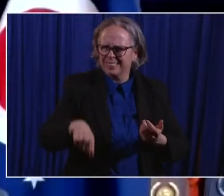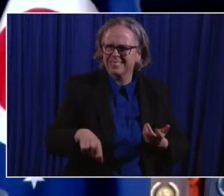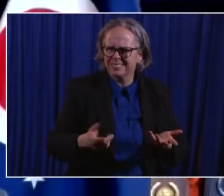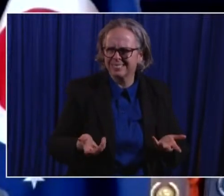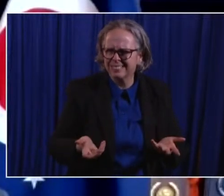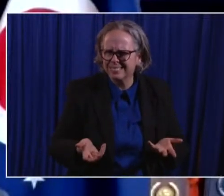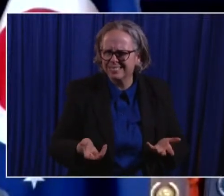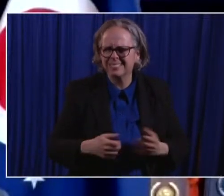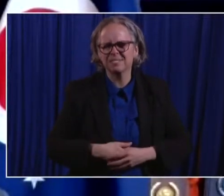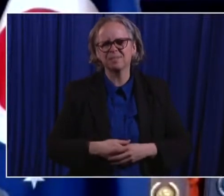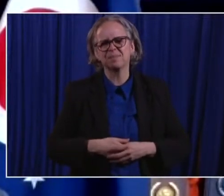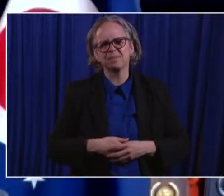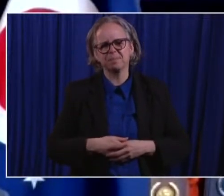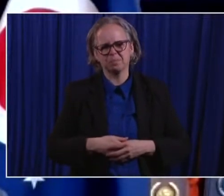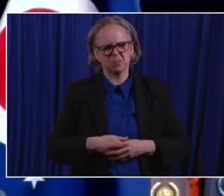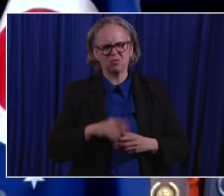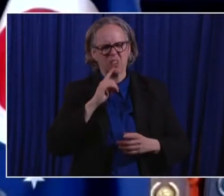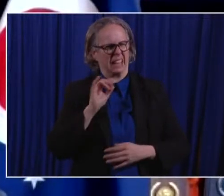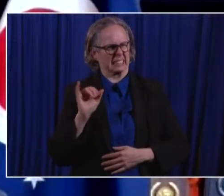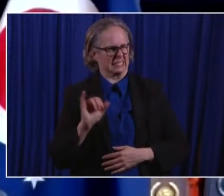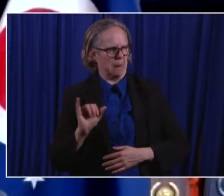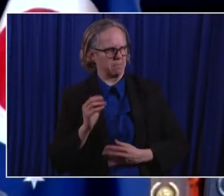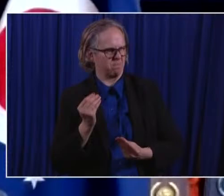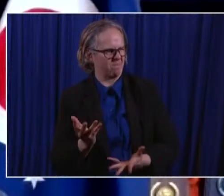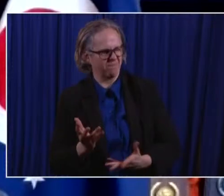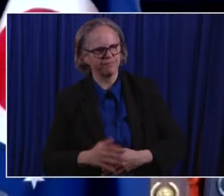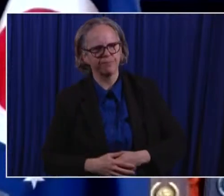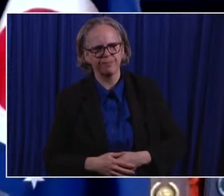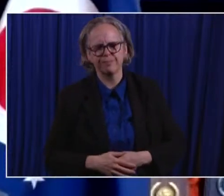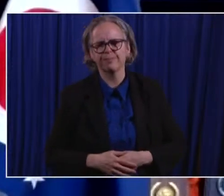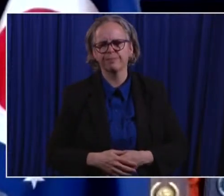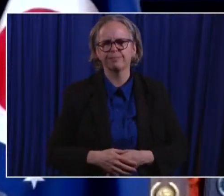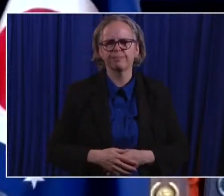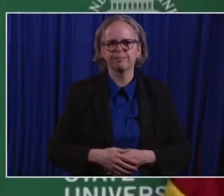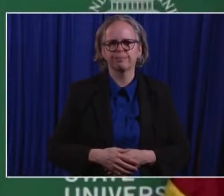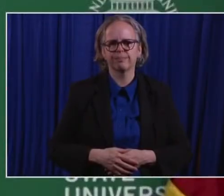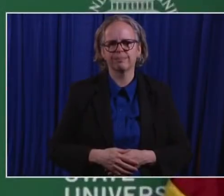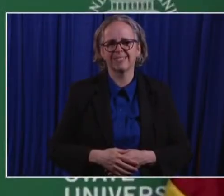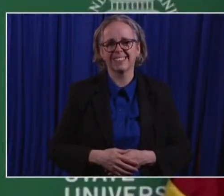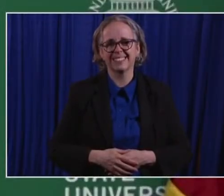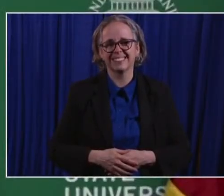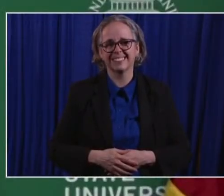think that these guidelines are pretty consistent with what we're already doing.